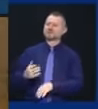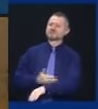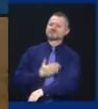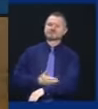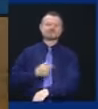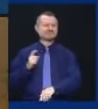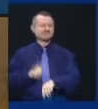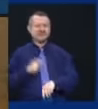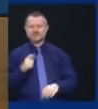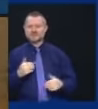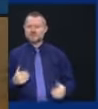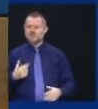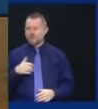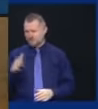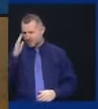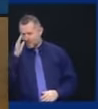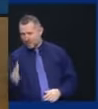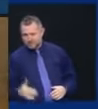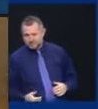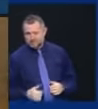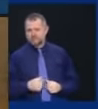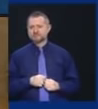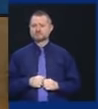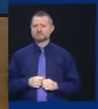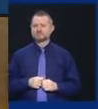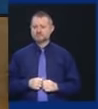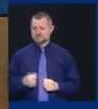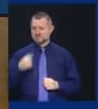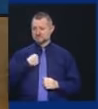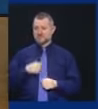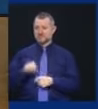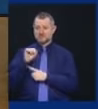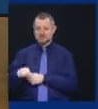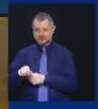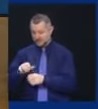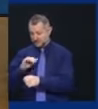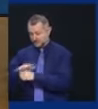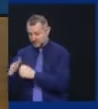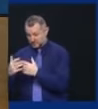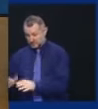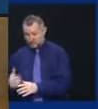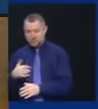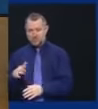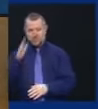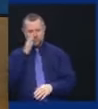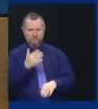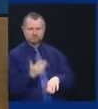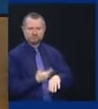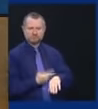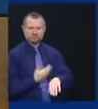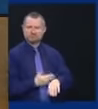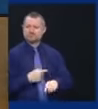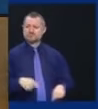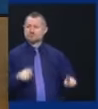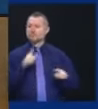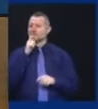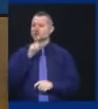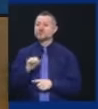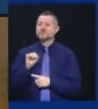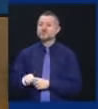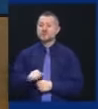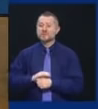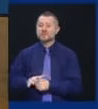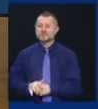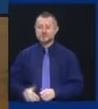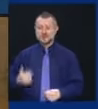going to rebuild the same way we beat COVID in the first place. You know what beat COVID? You know how New York went from the